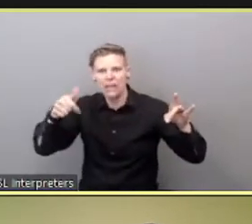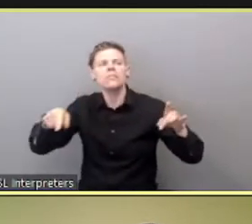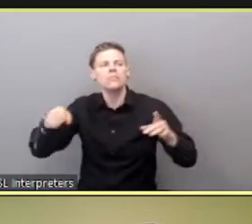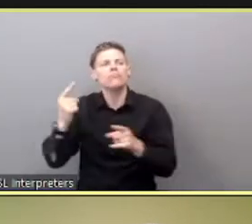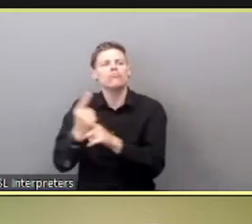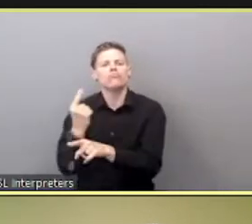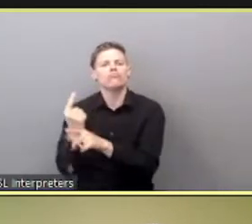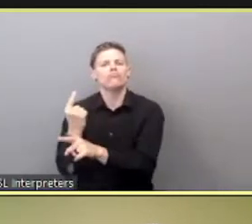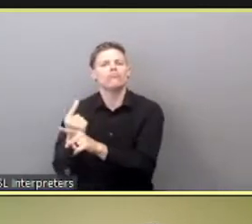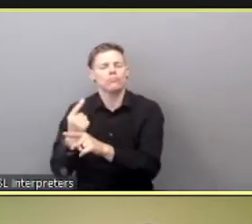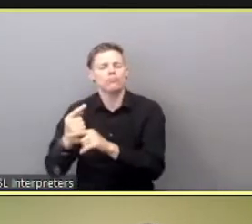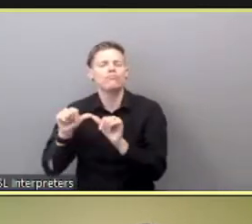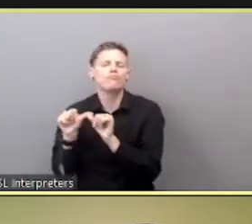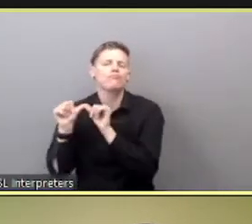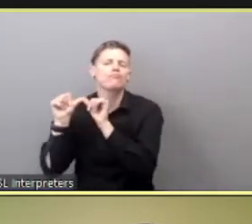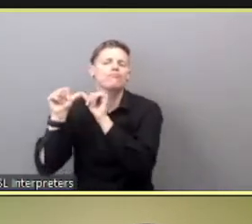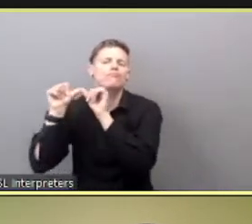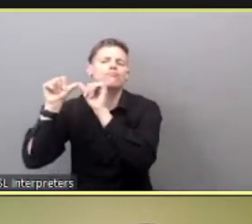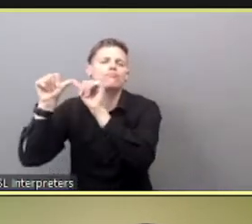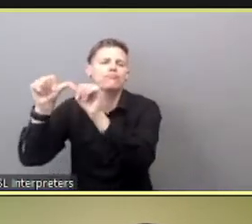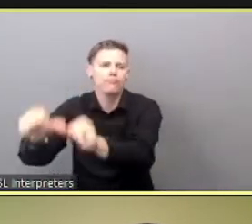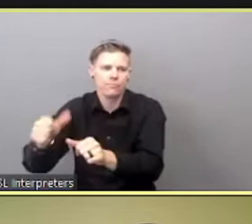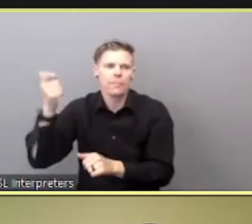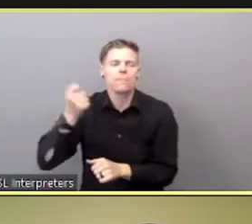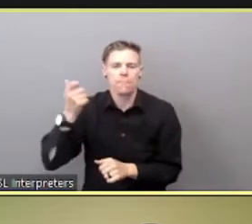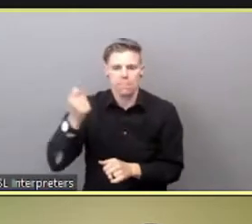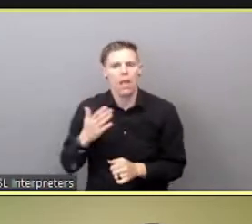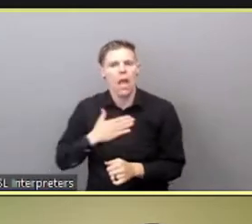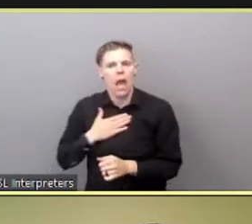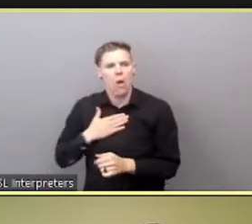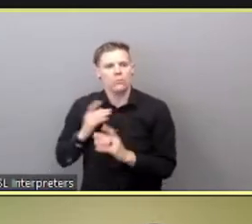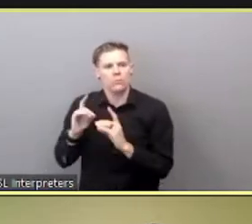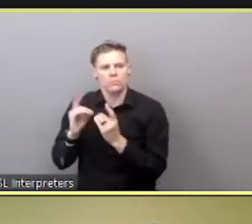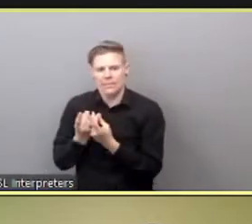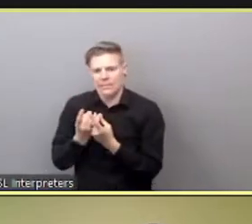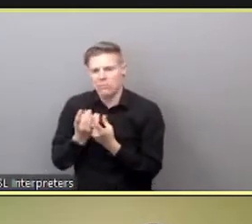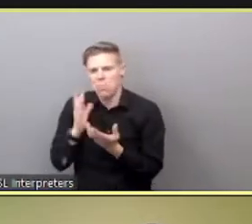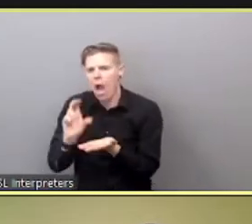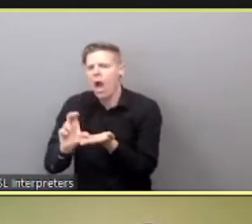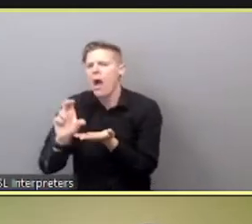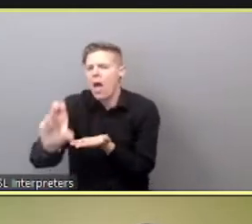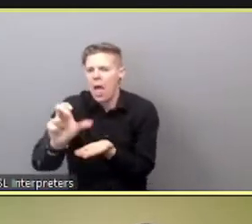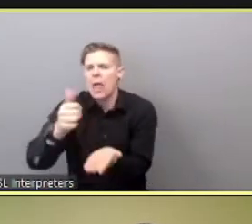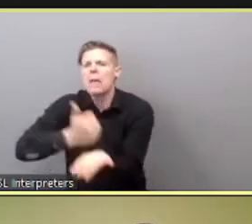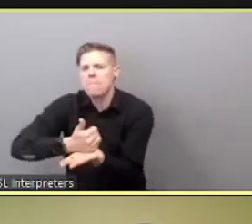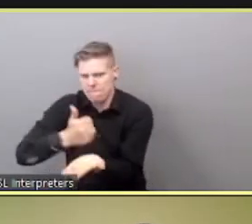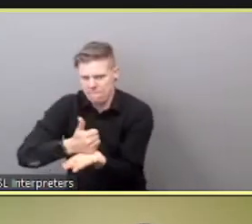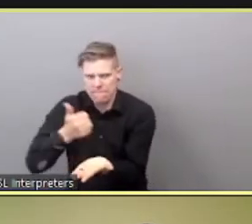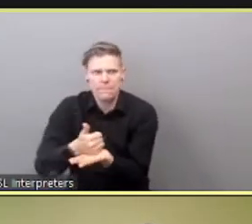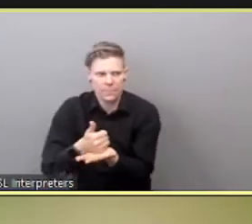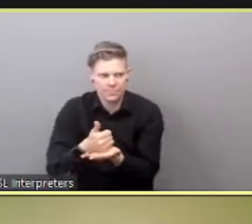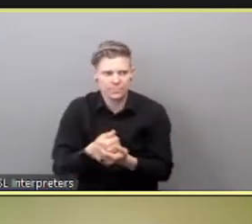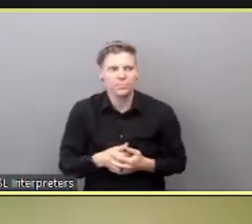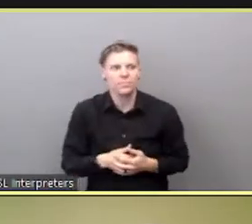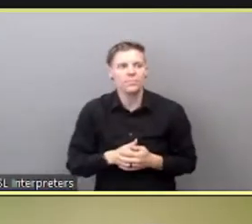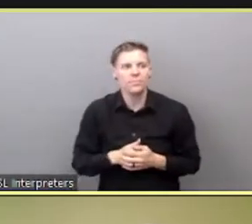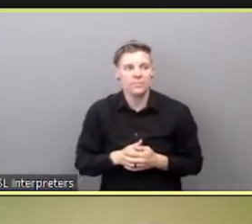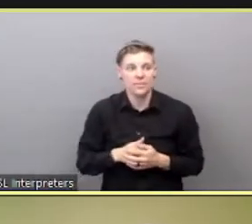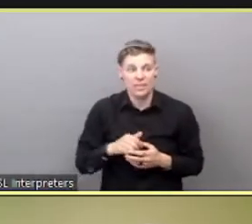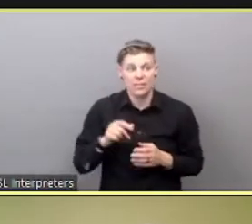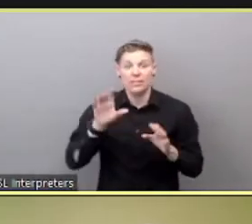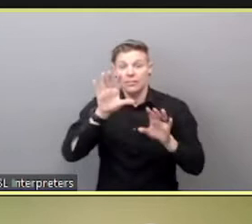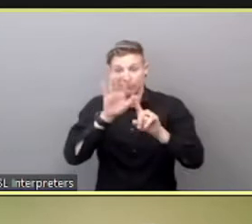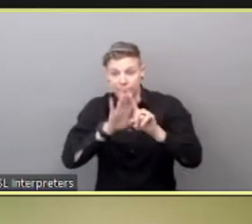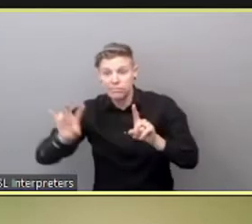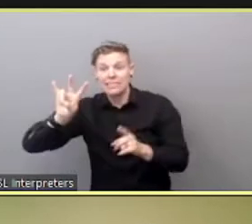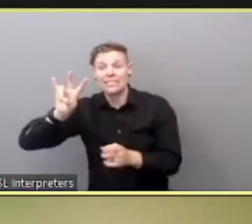department administers under all normal circumstances. And then about 7,500 of them are receiving benefits